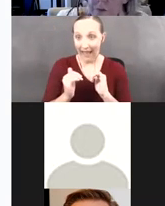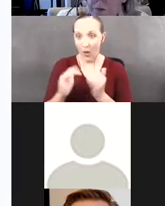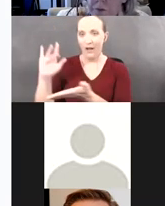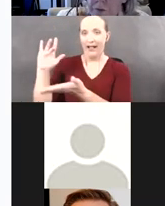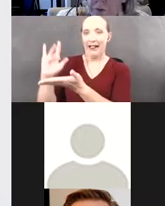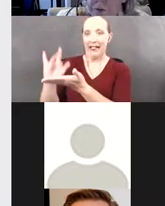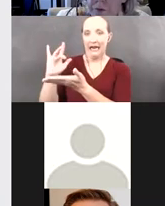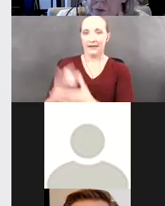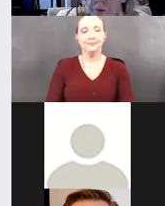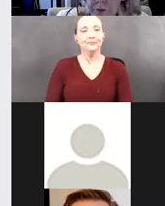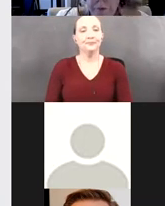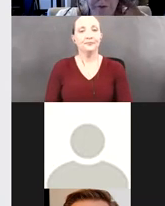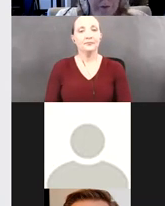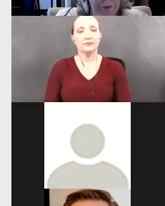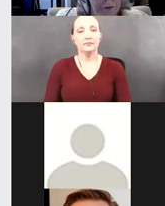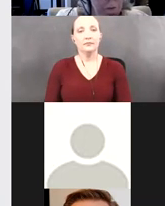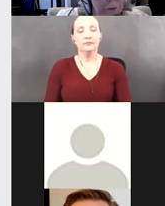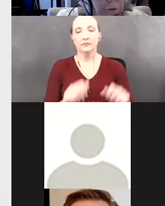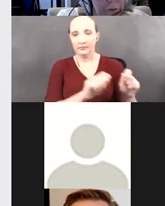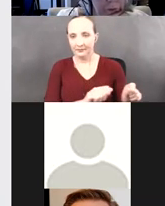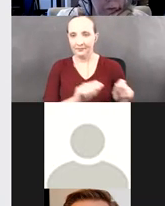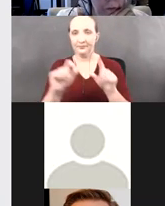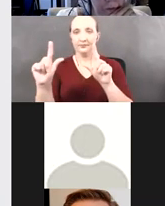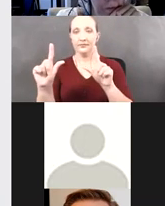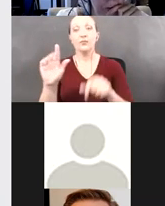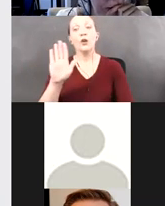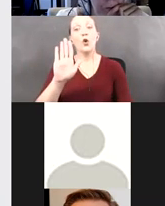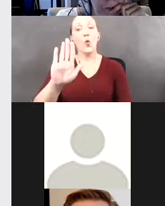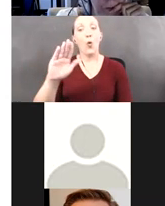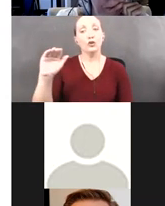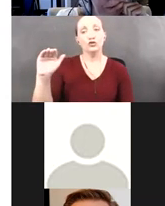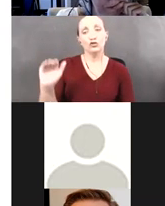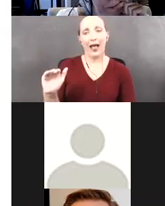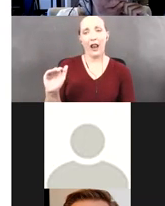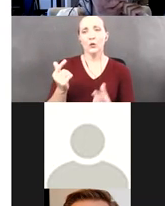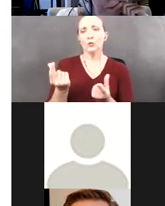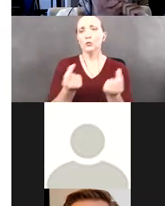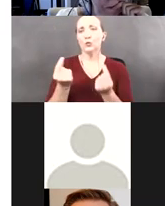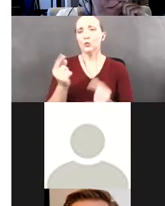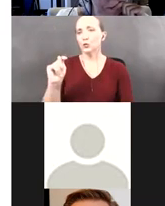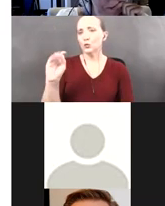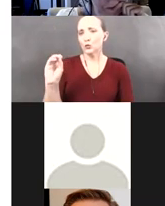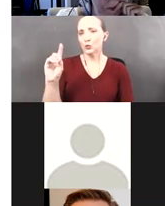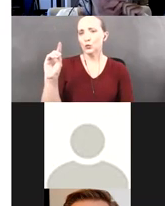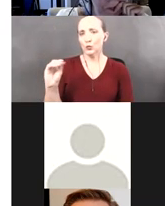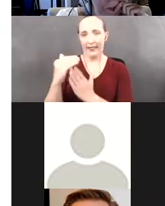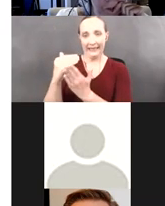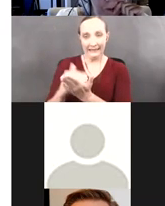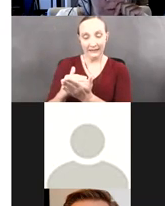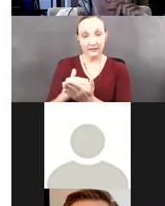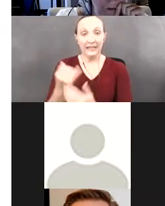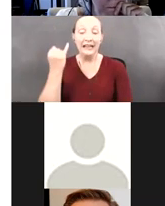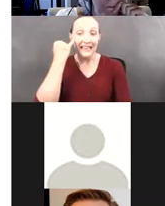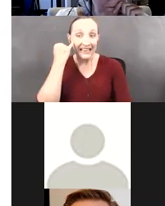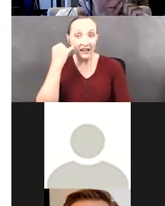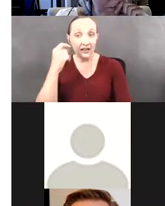Para abrirlo, This solo will tiene que take you to hacerle your clic. child's to-do list. Esto lo lleva a la If lista your de child has an quehaceres assessment to de su complete, hijo. it will Si